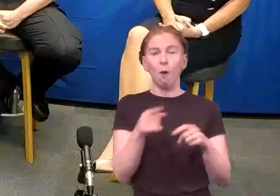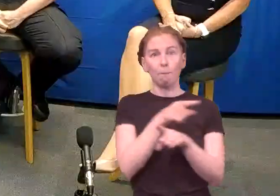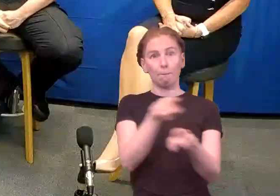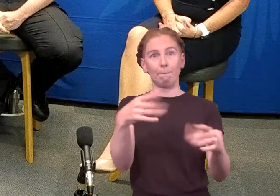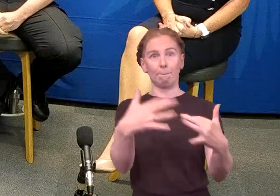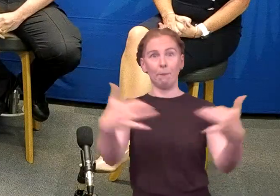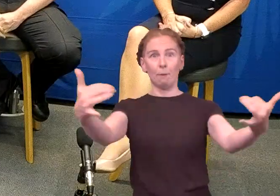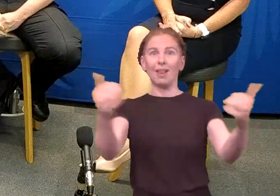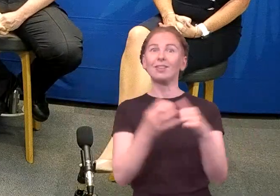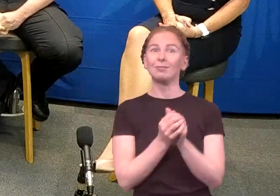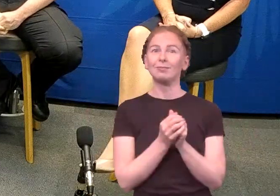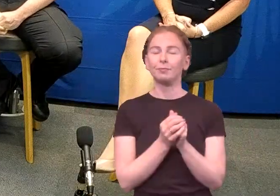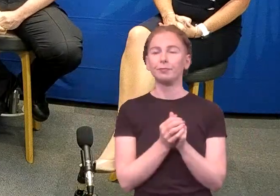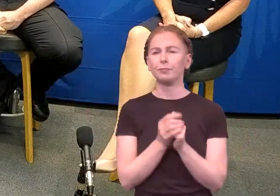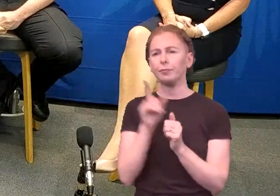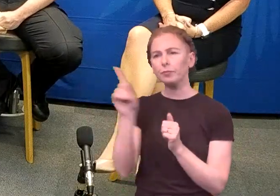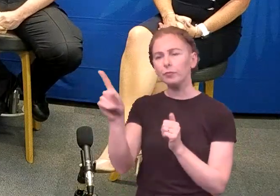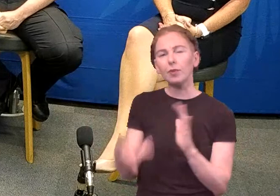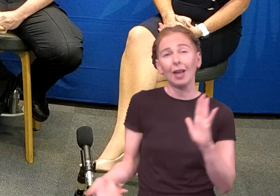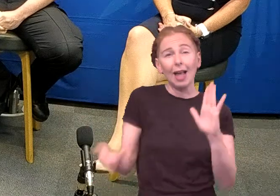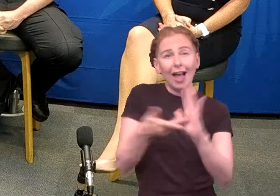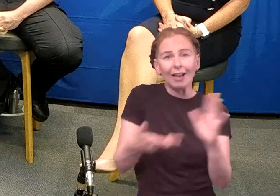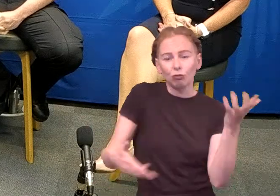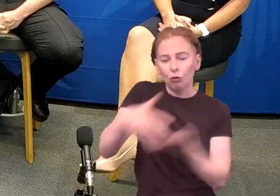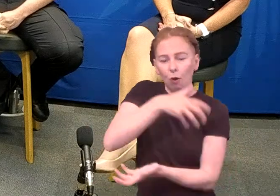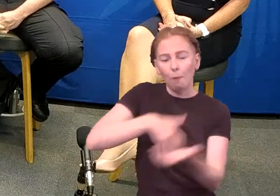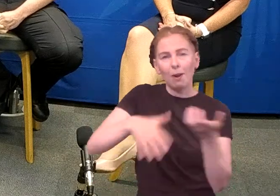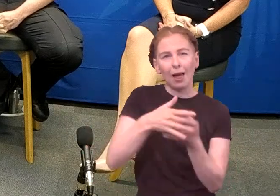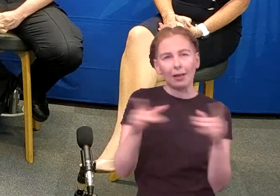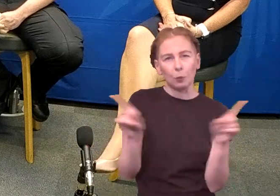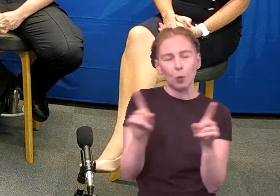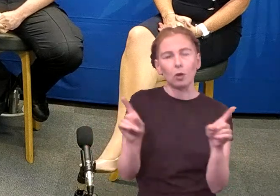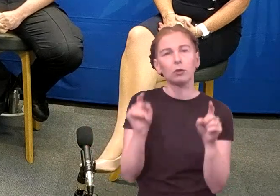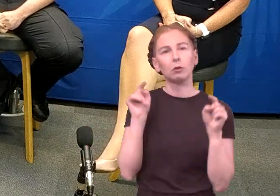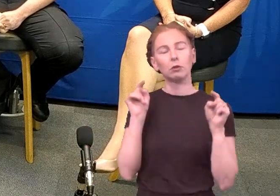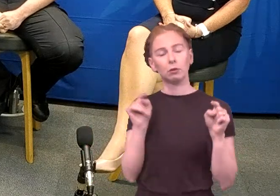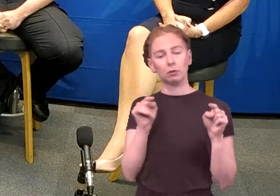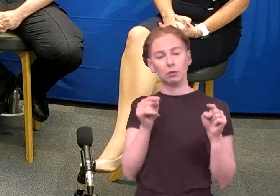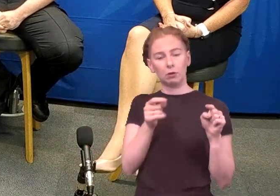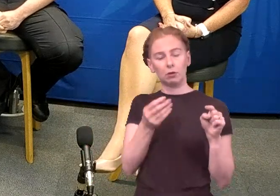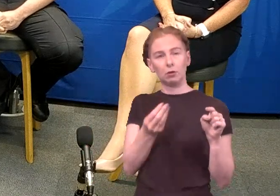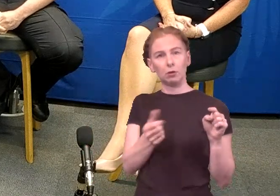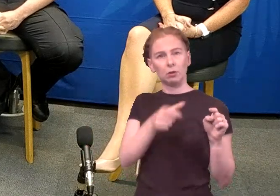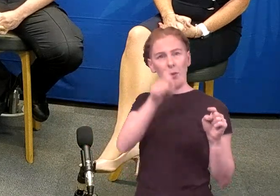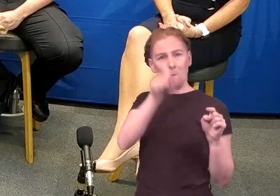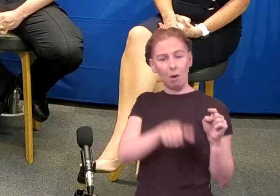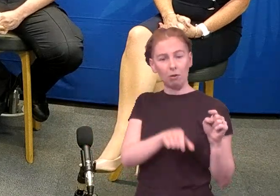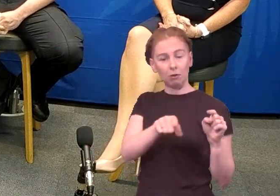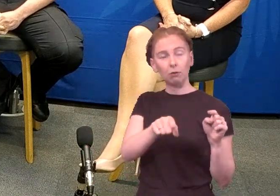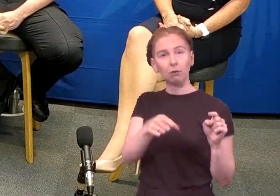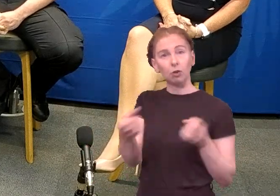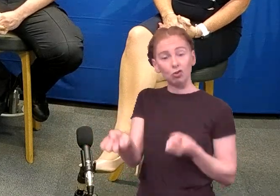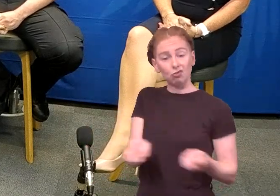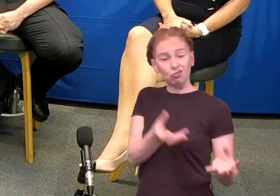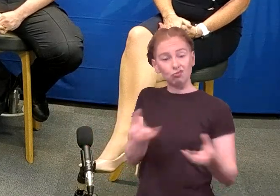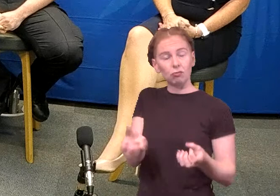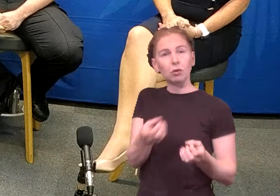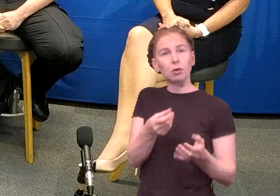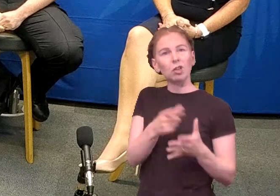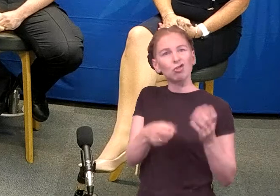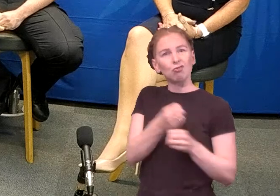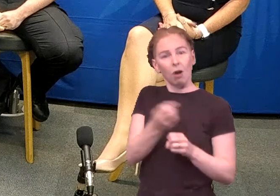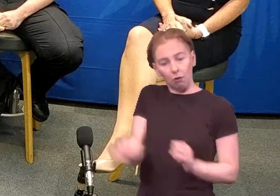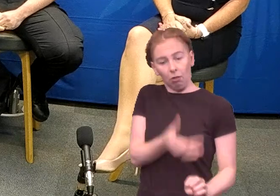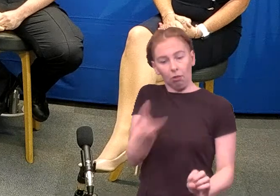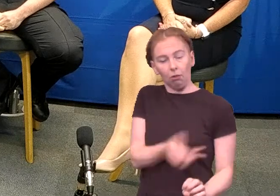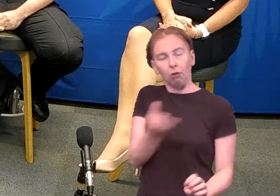another complicating factor is that at that particular point in their life, people don't often realise they're a victim of exploitation, because obviously you